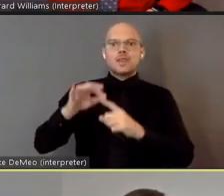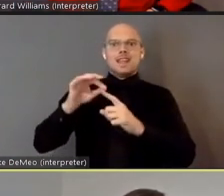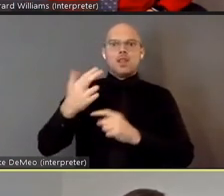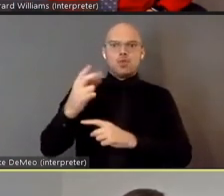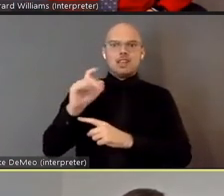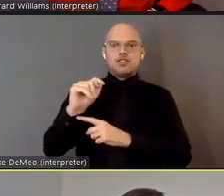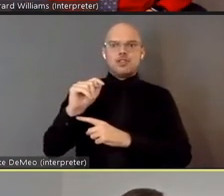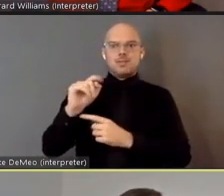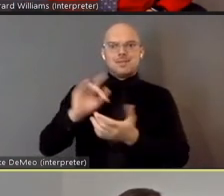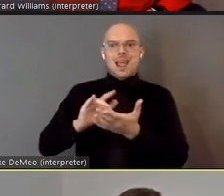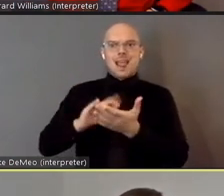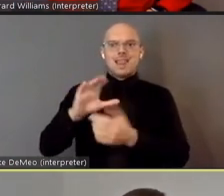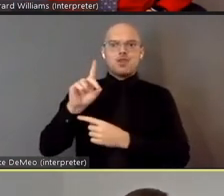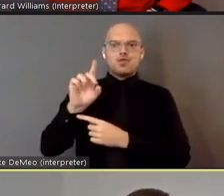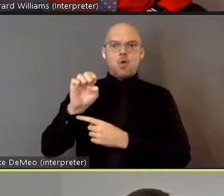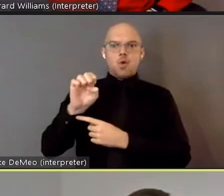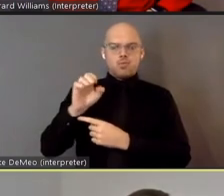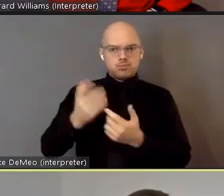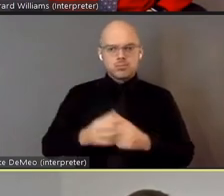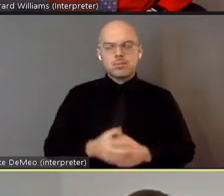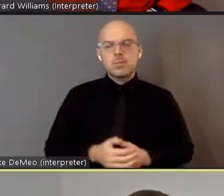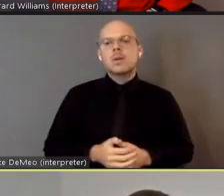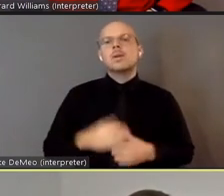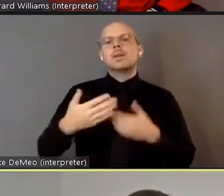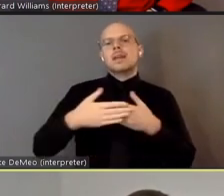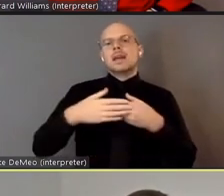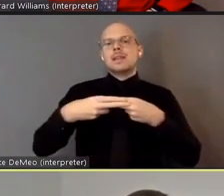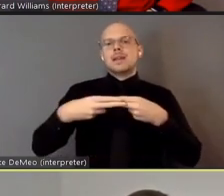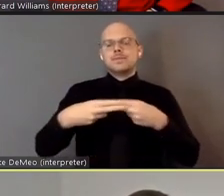codes. Next slide, please.